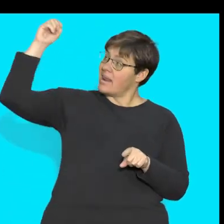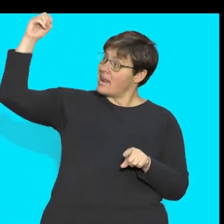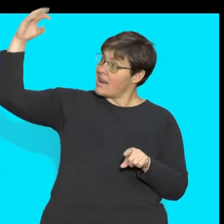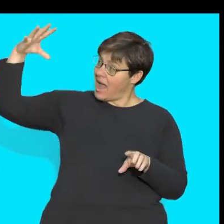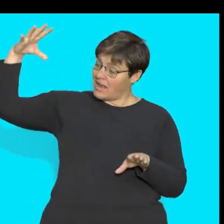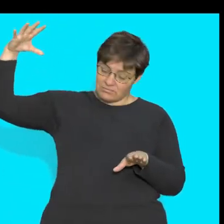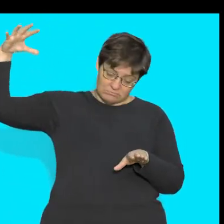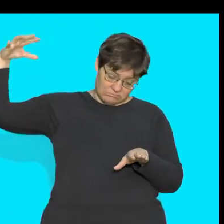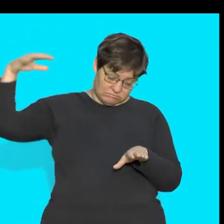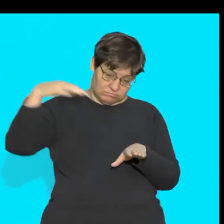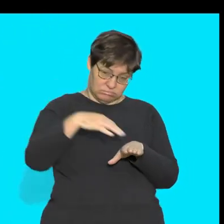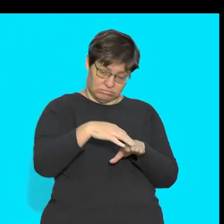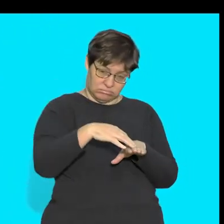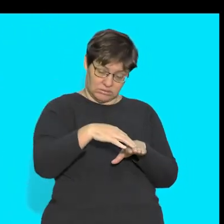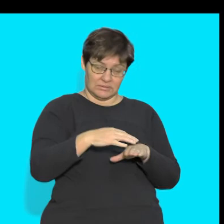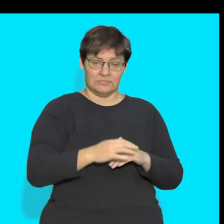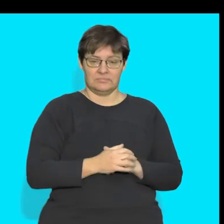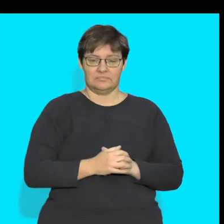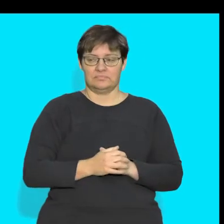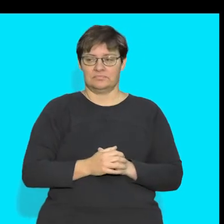when light